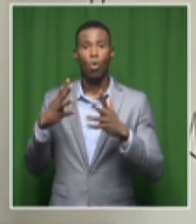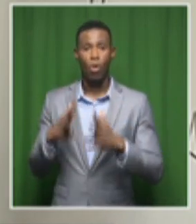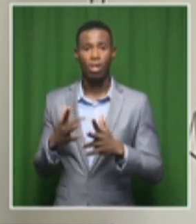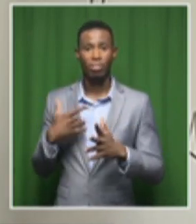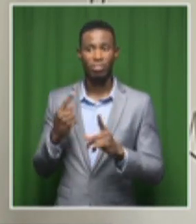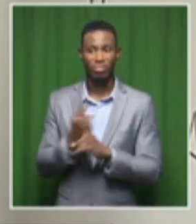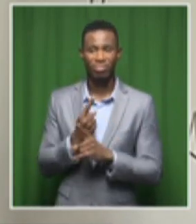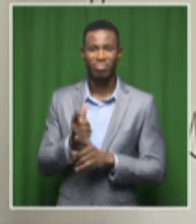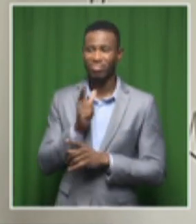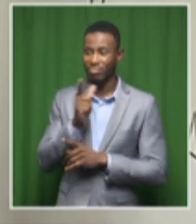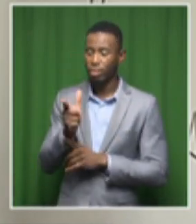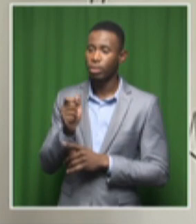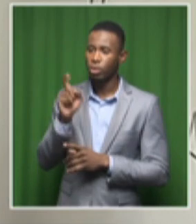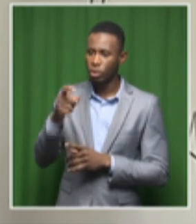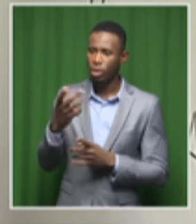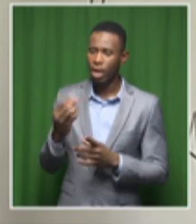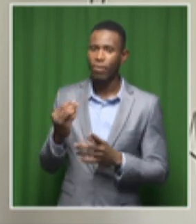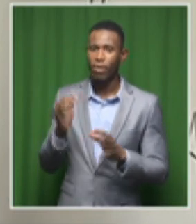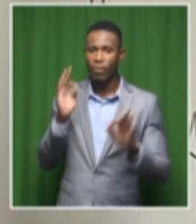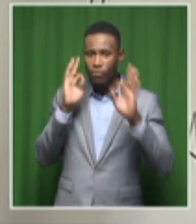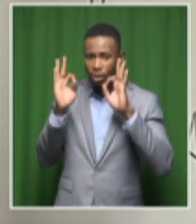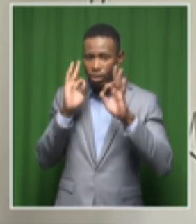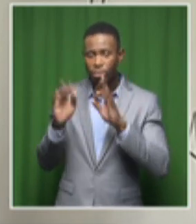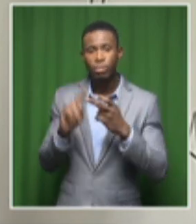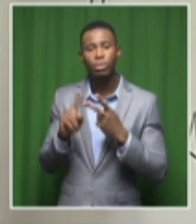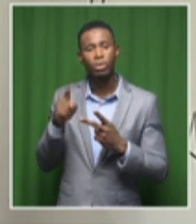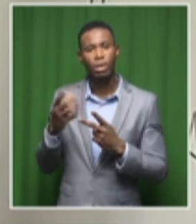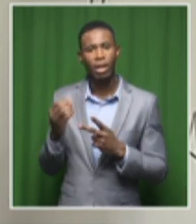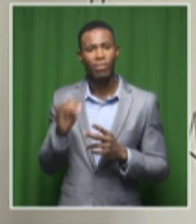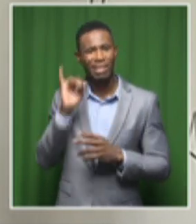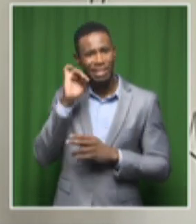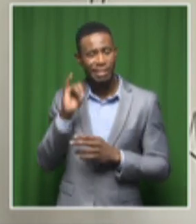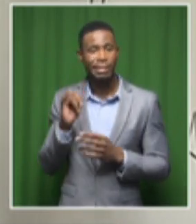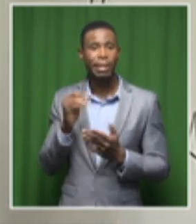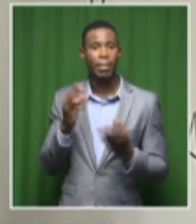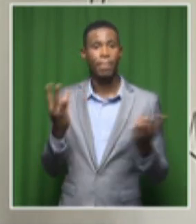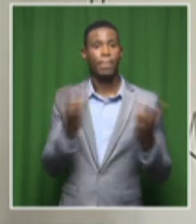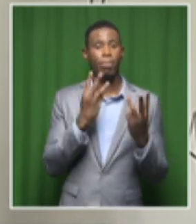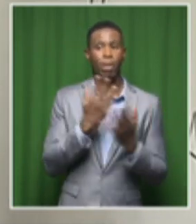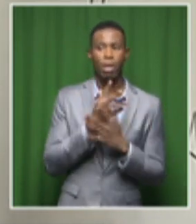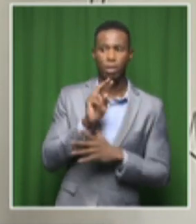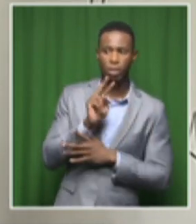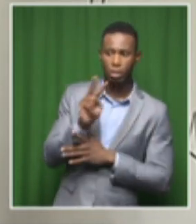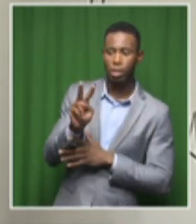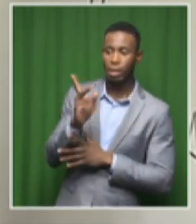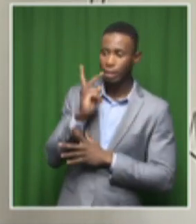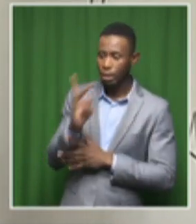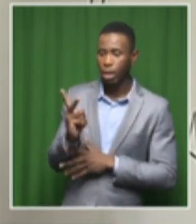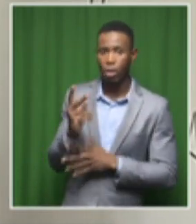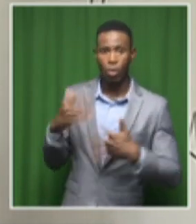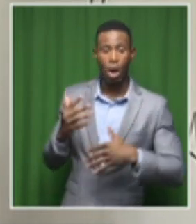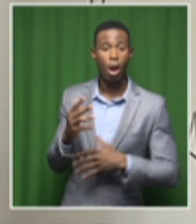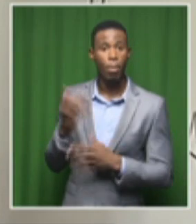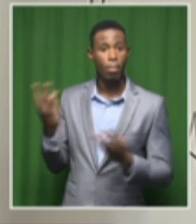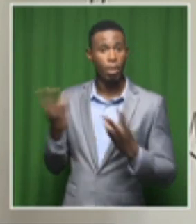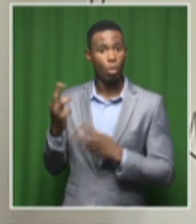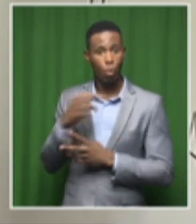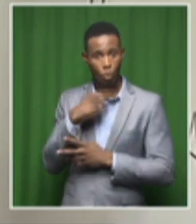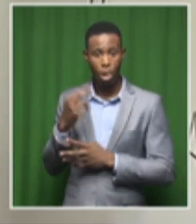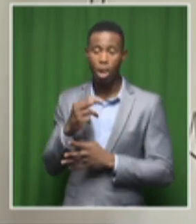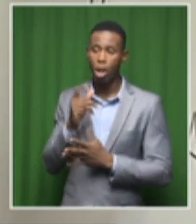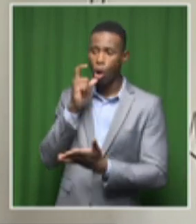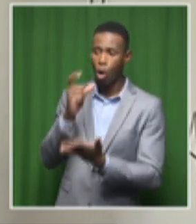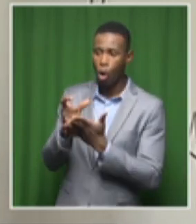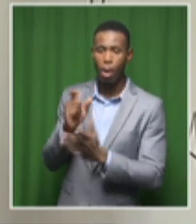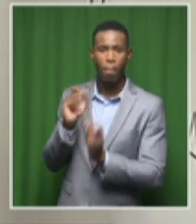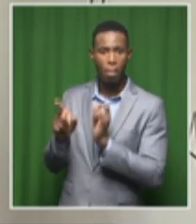have active Facebook, so people can actually go there and see there's real people commenting on your account, because it's so easy to